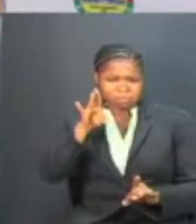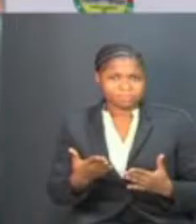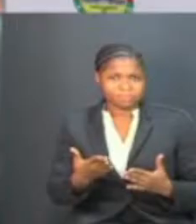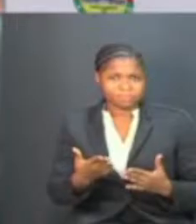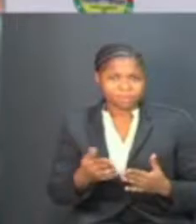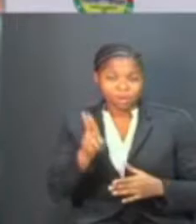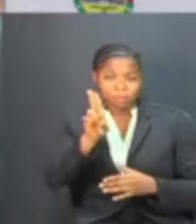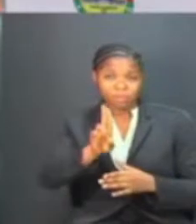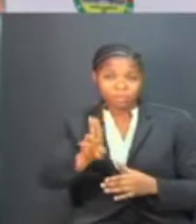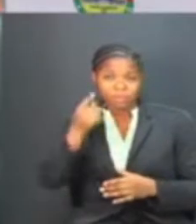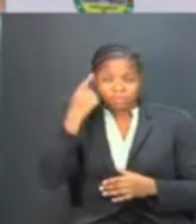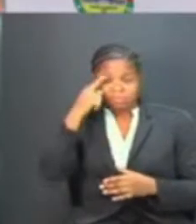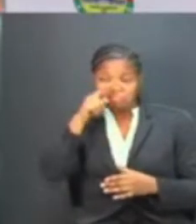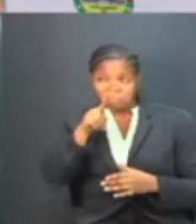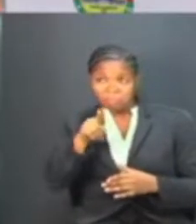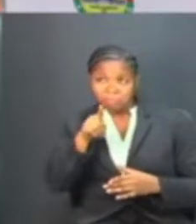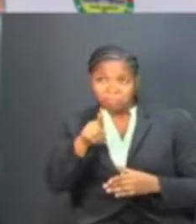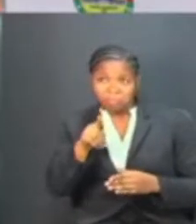for a whole lot of